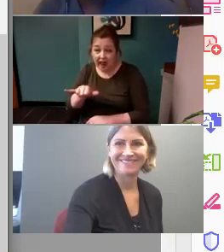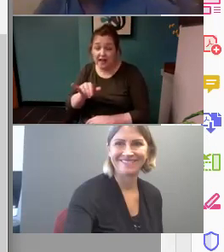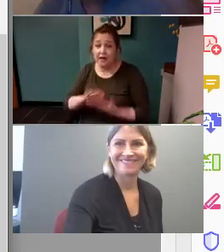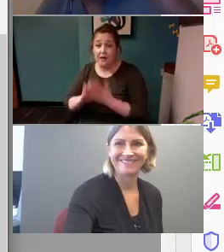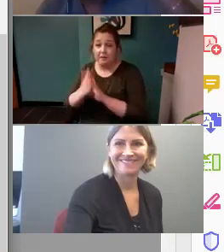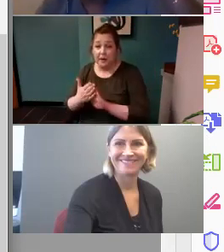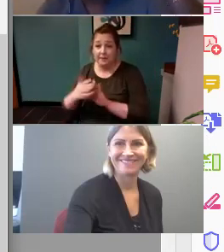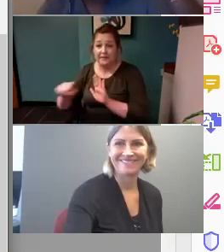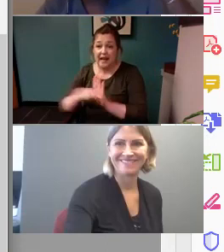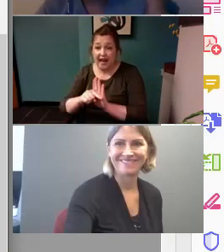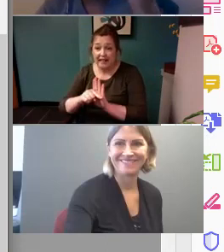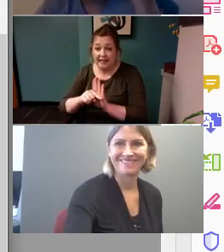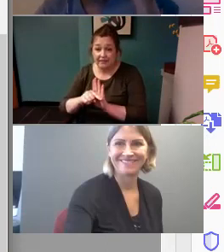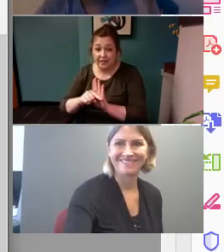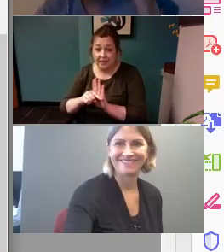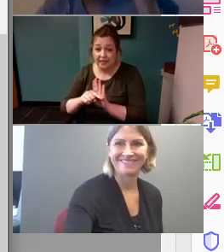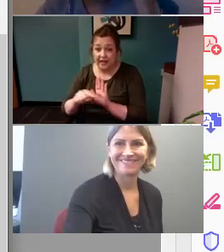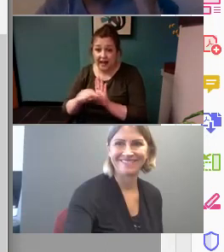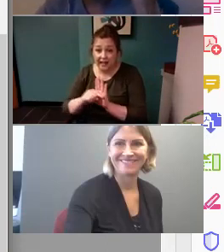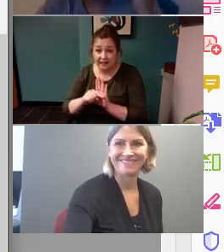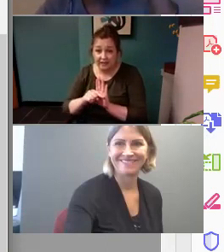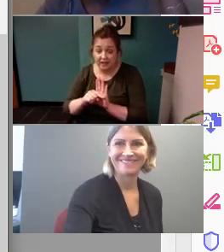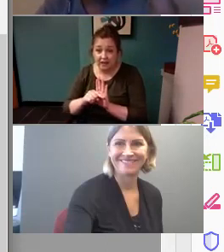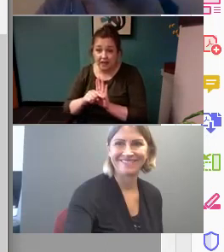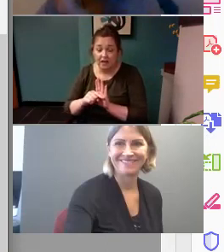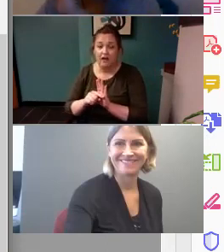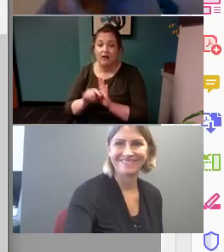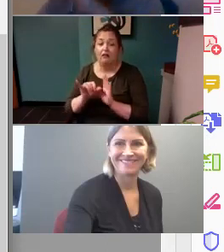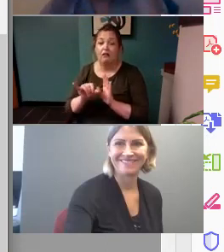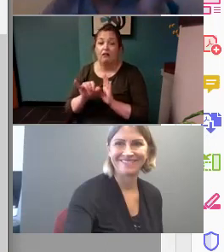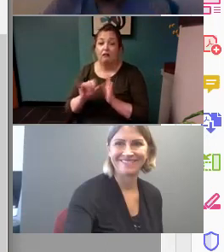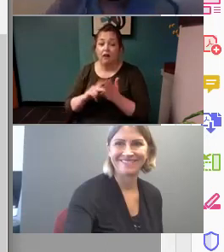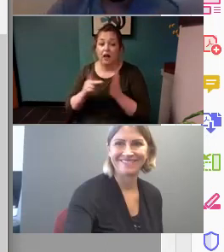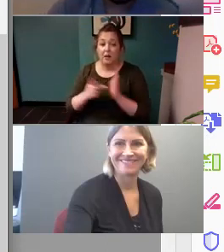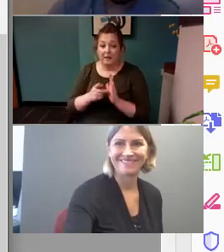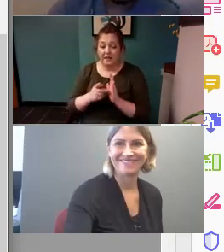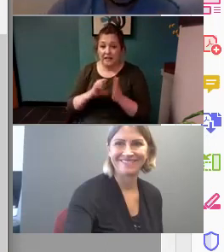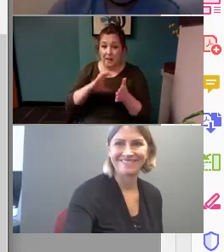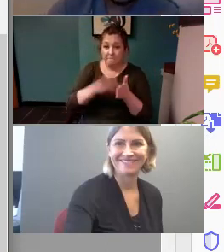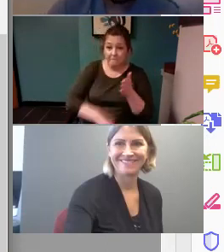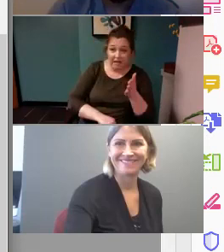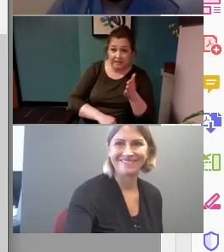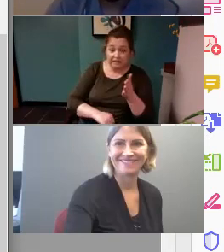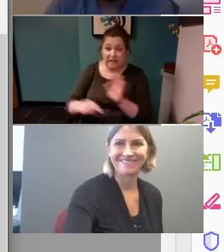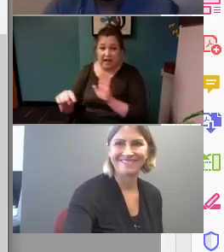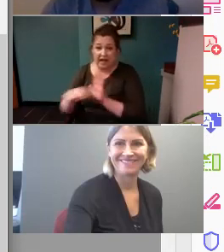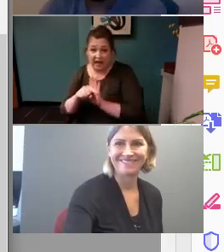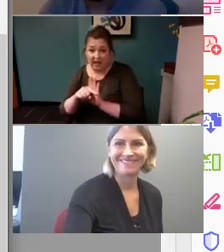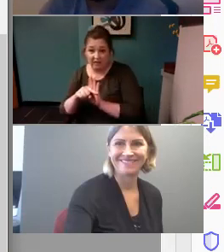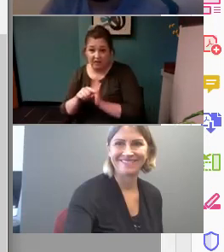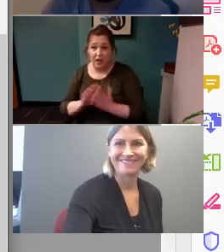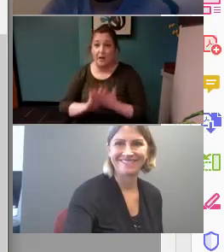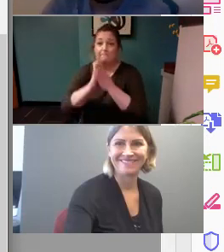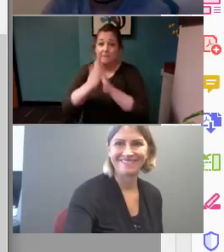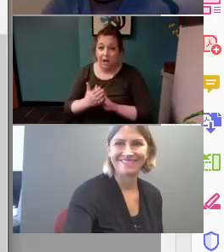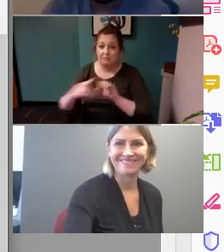times n is negative. That also means that now minus times minus is plus, and now I'm adding something